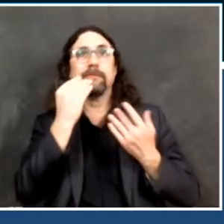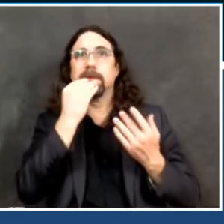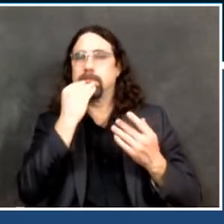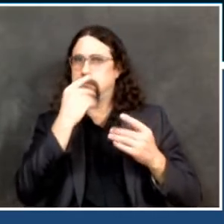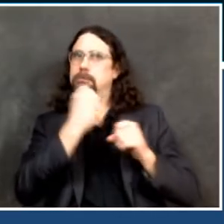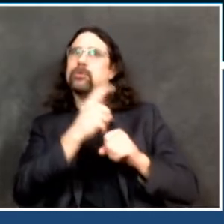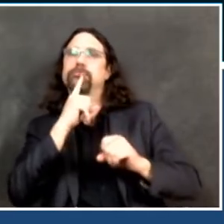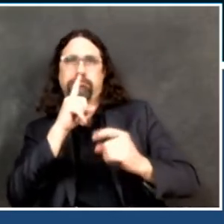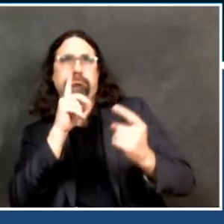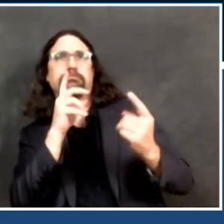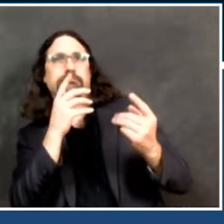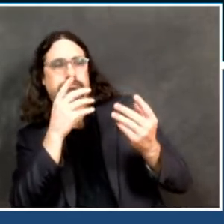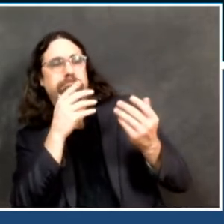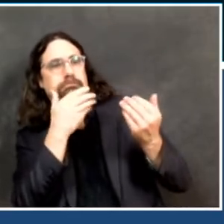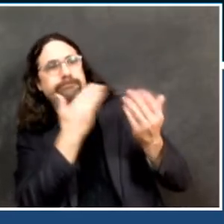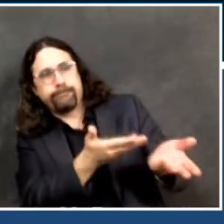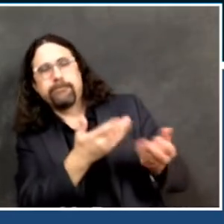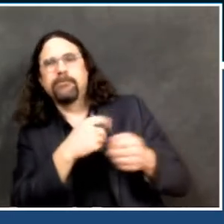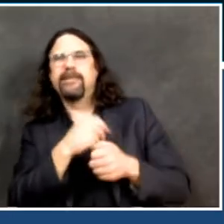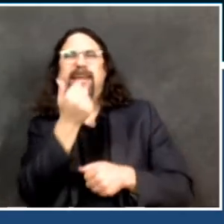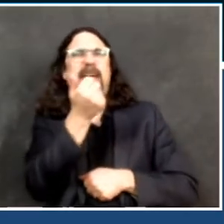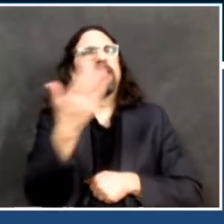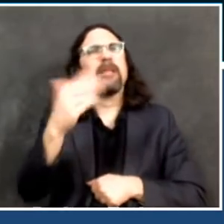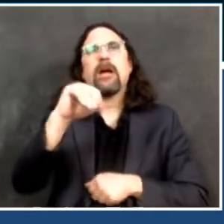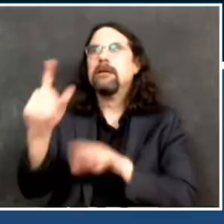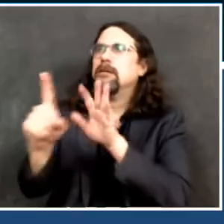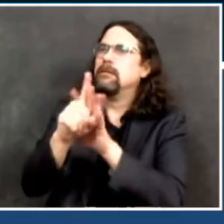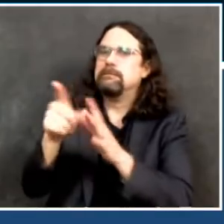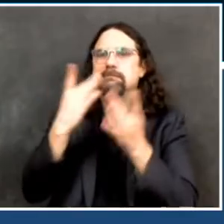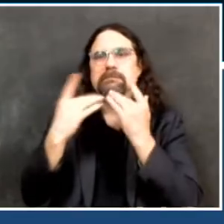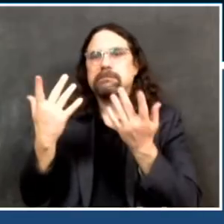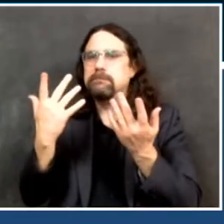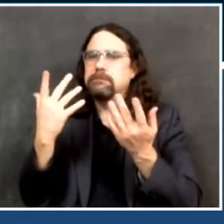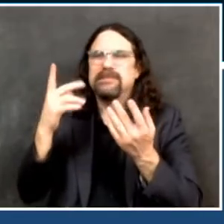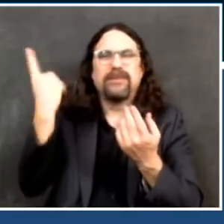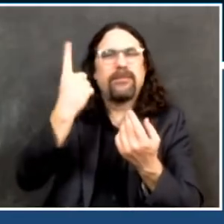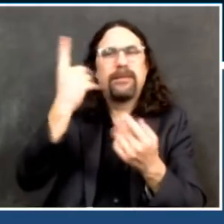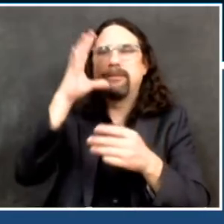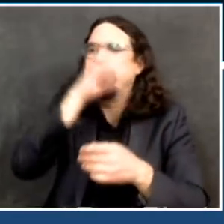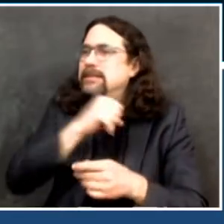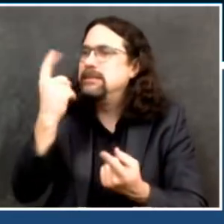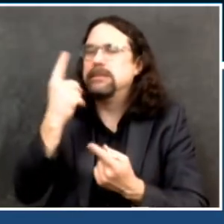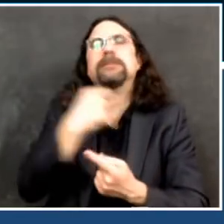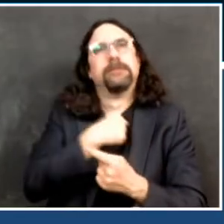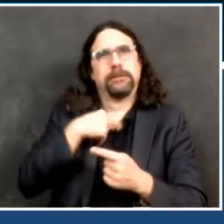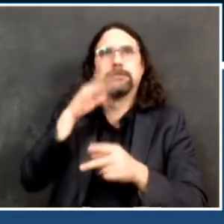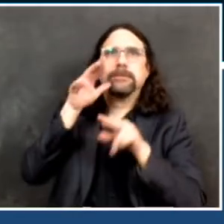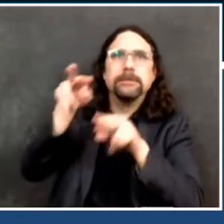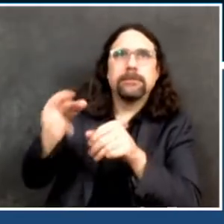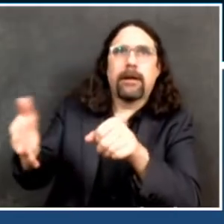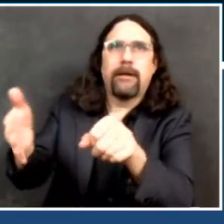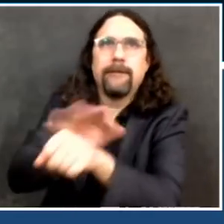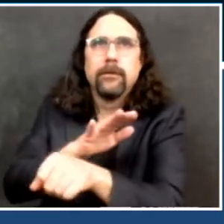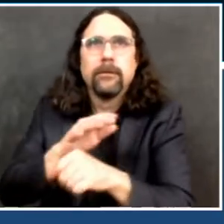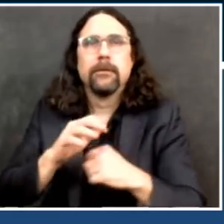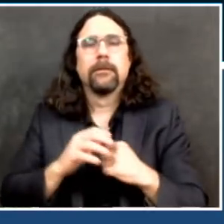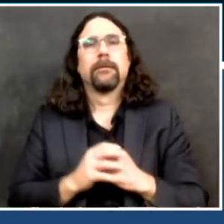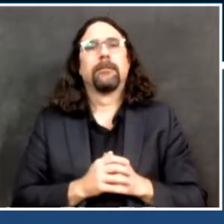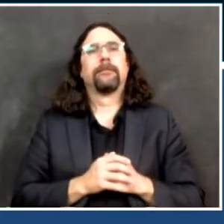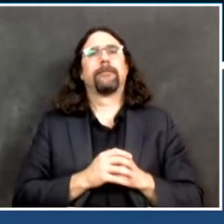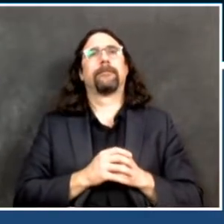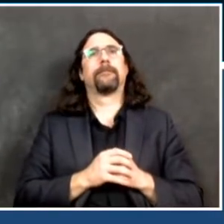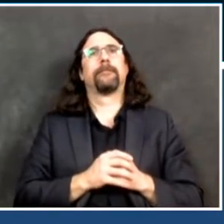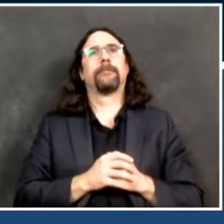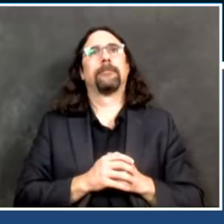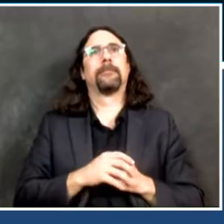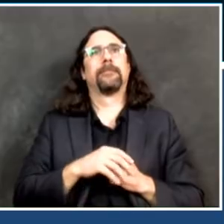So for those of you who might know, about 90% of all of New York City's food comes in by truck. We